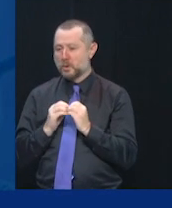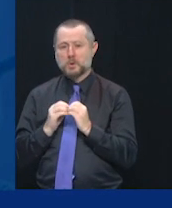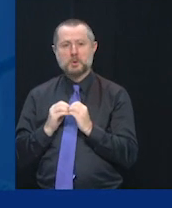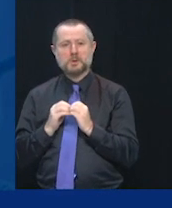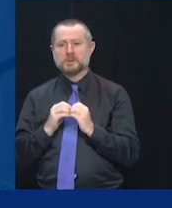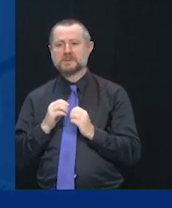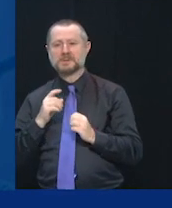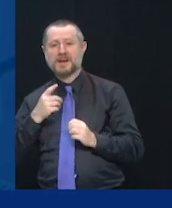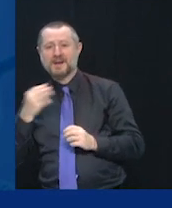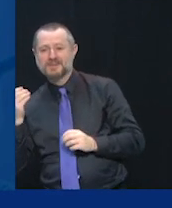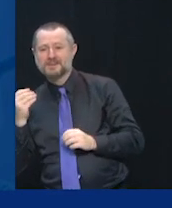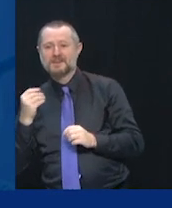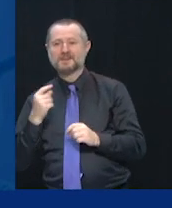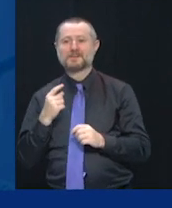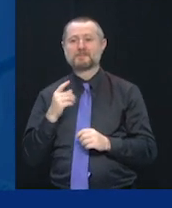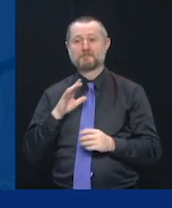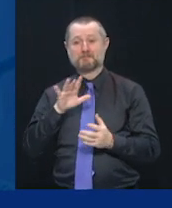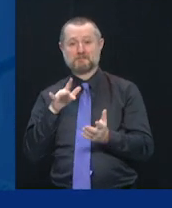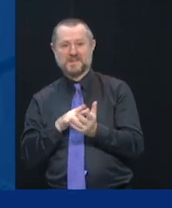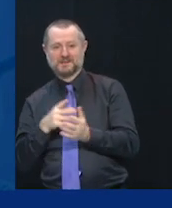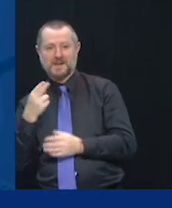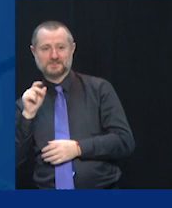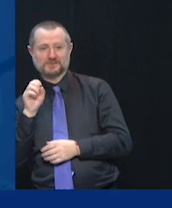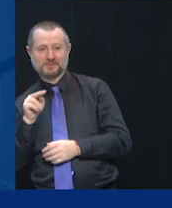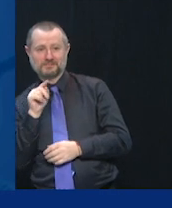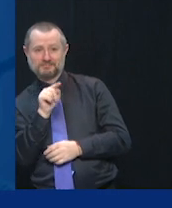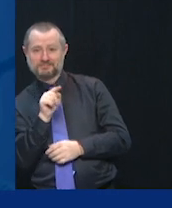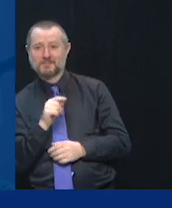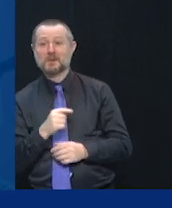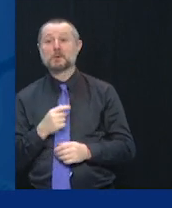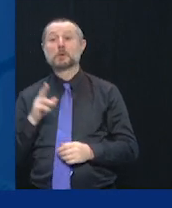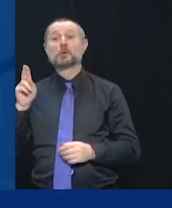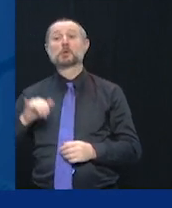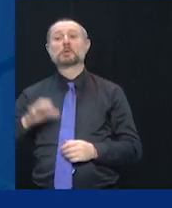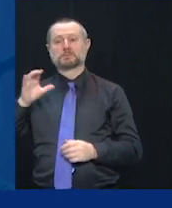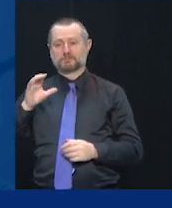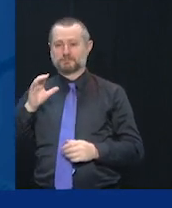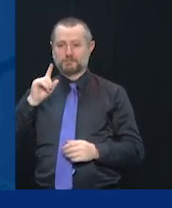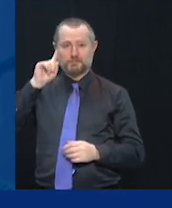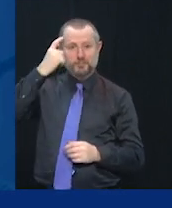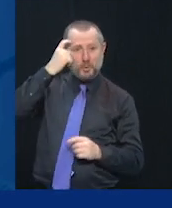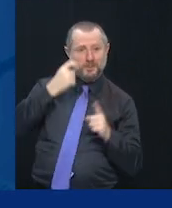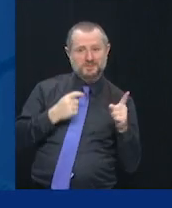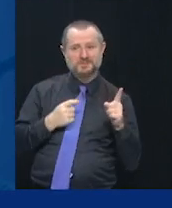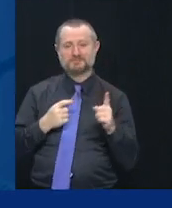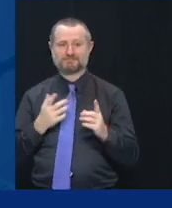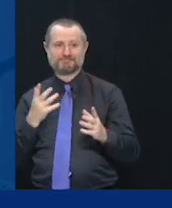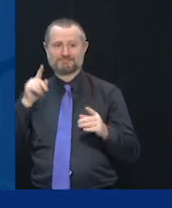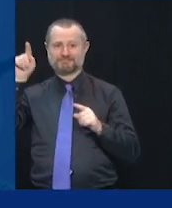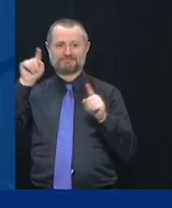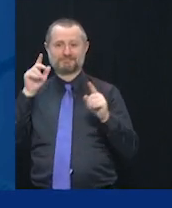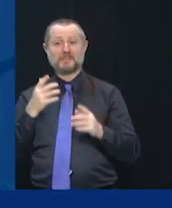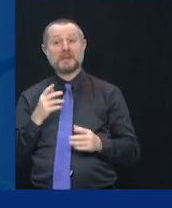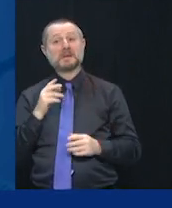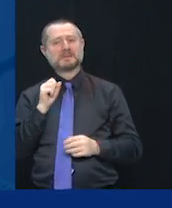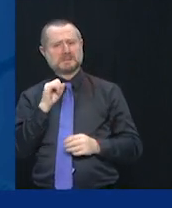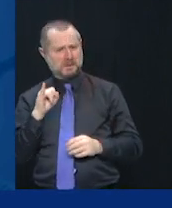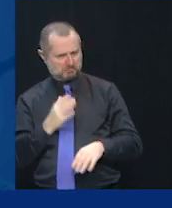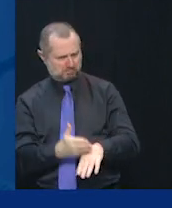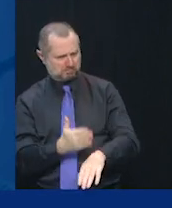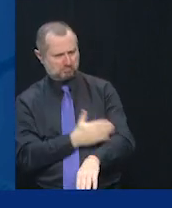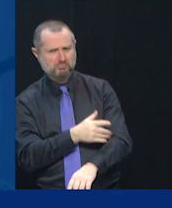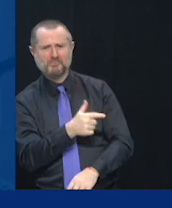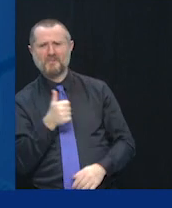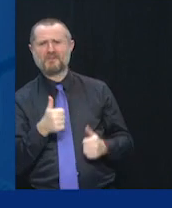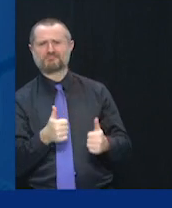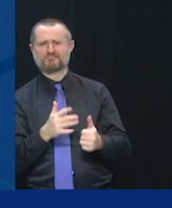Valley. In New York City, it's still the Bronx. We have made good progress in Staten Island, and I want to thank them